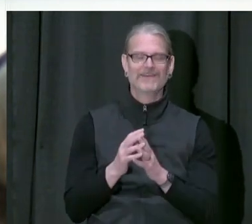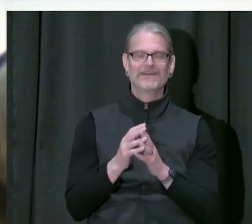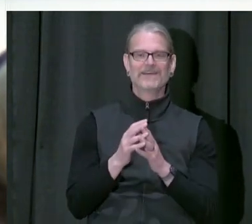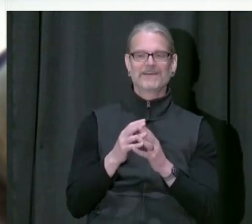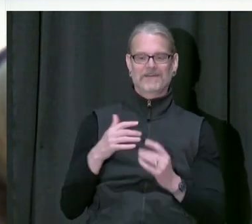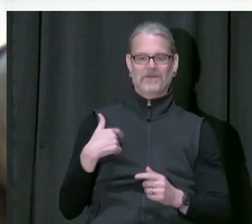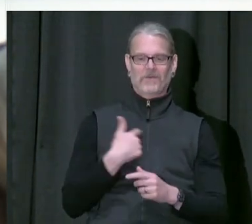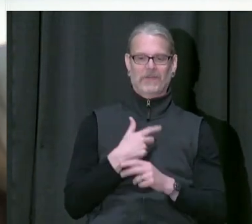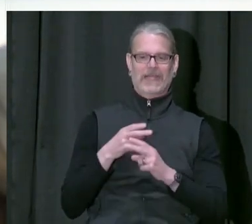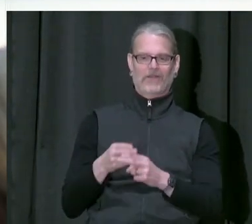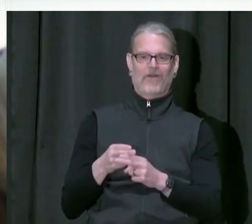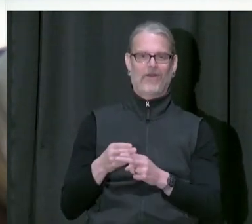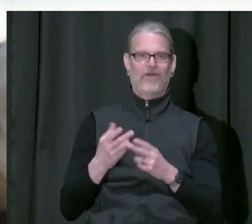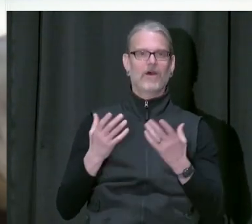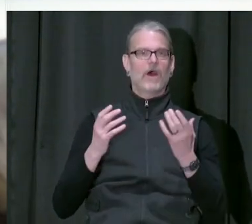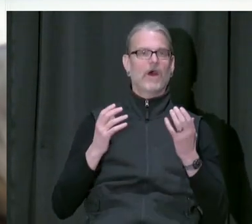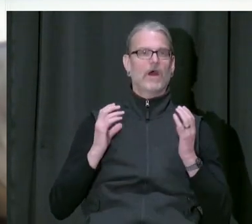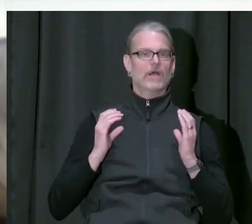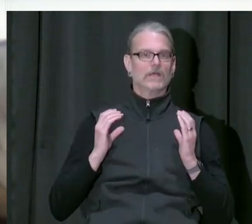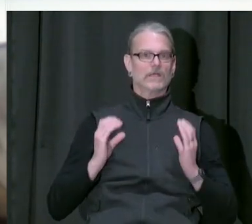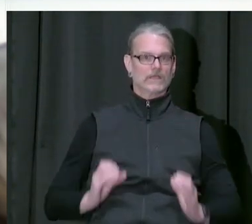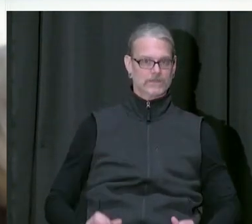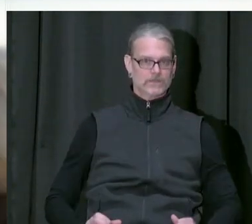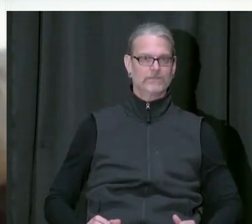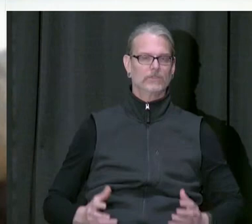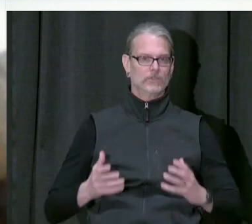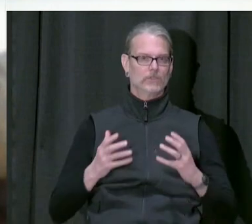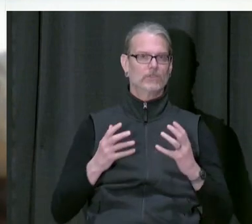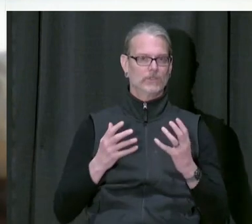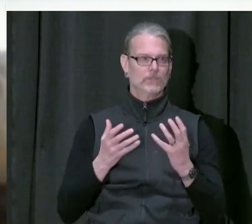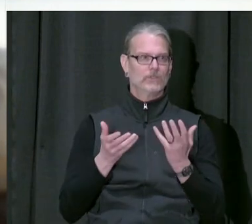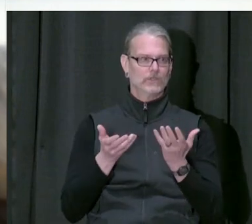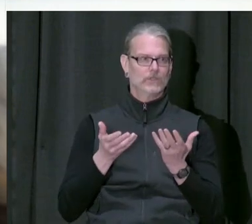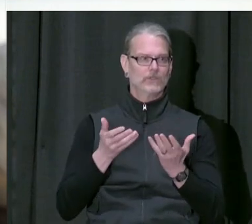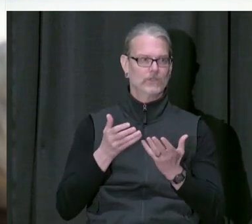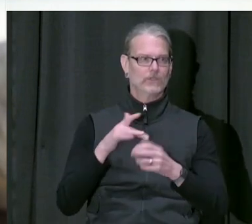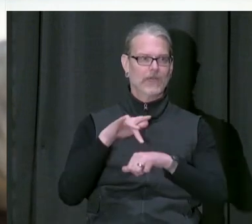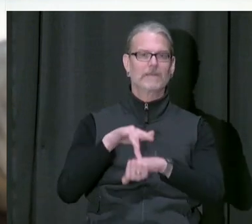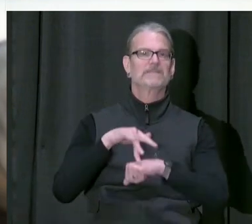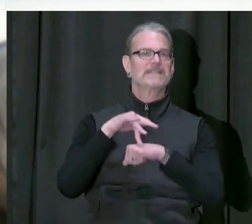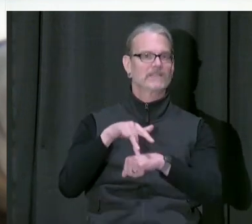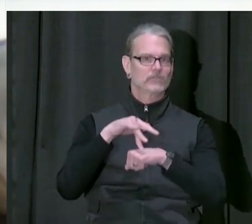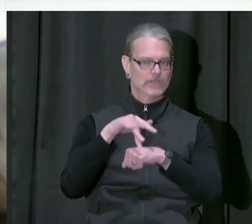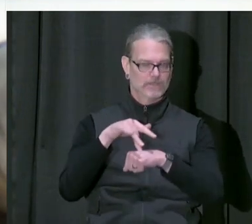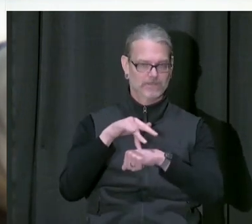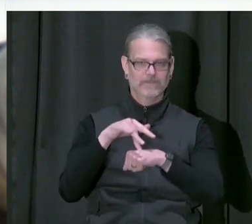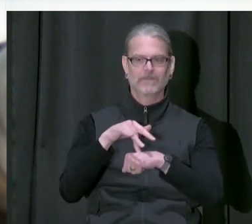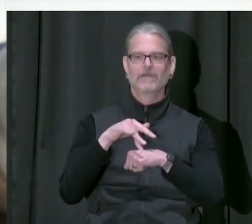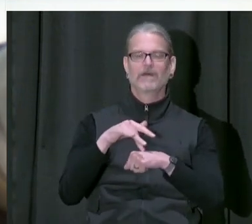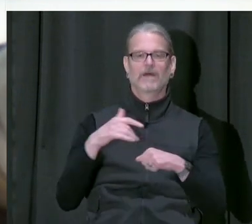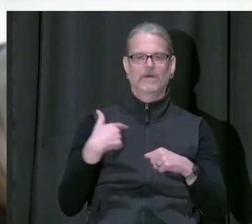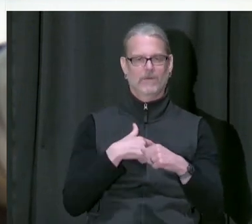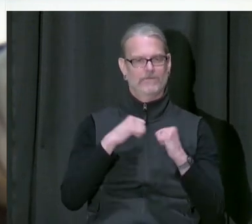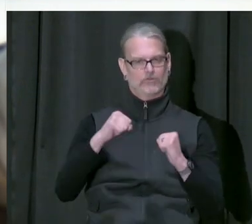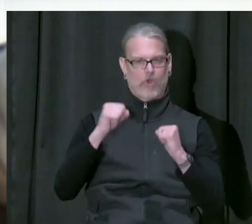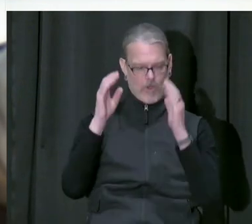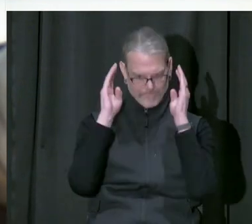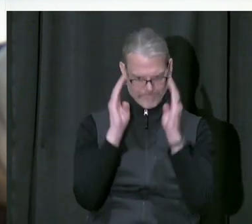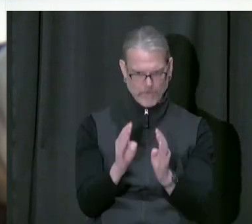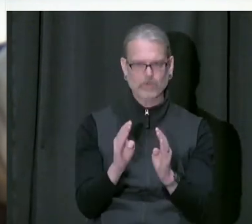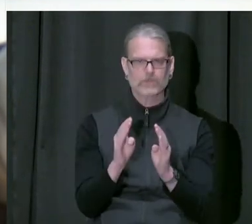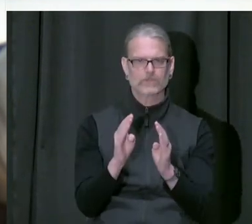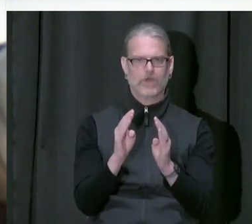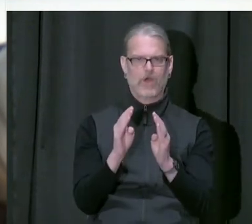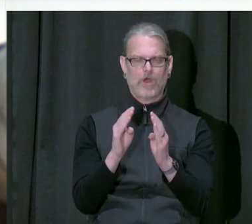we call customer obsession internally, which is basically like Amazon's strong focus on building the